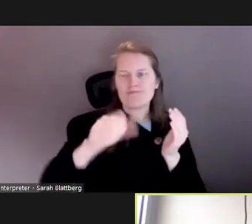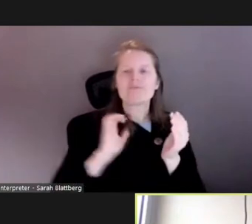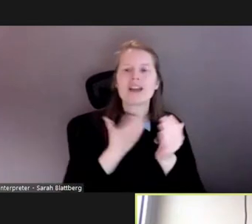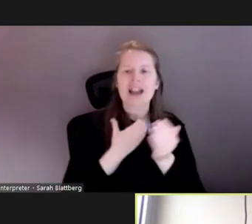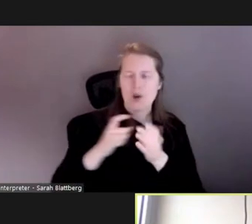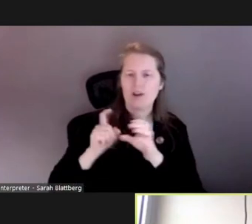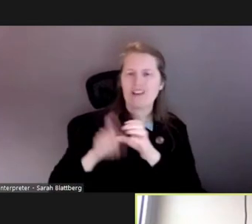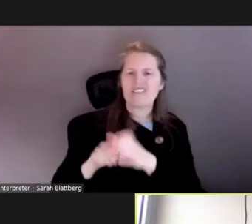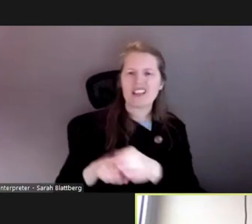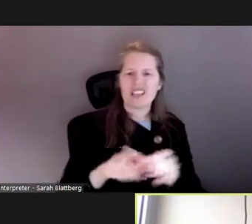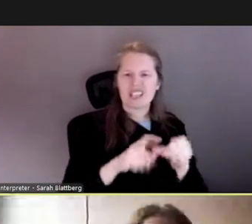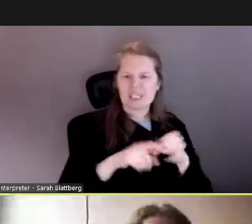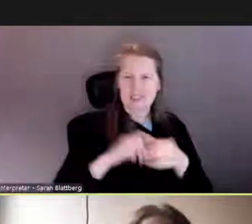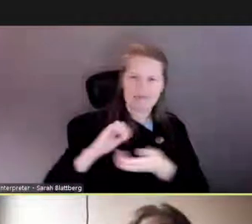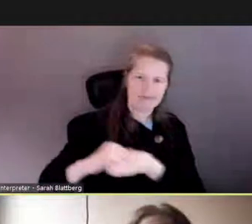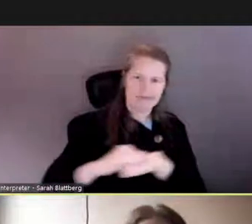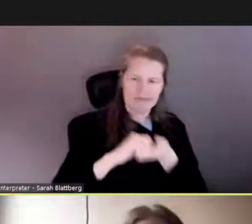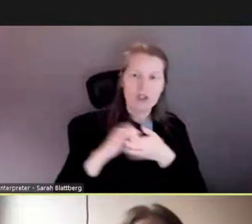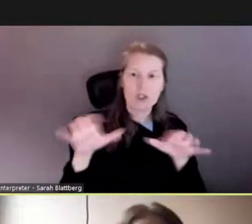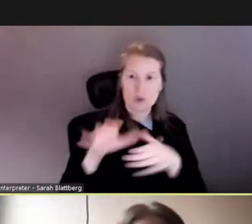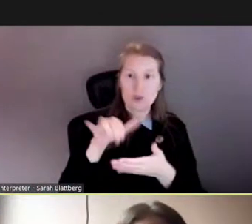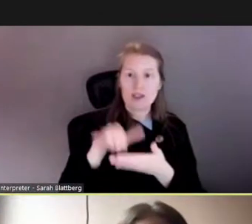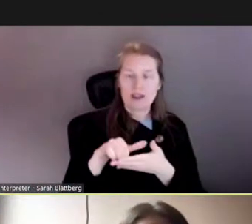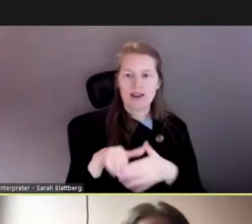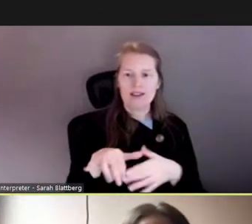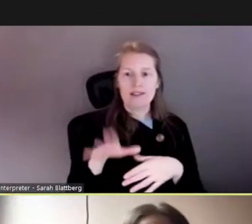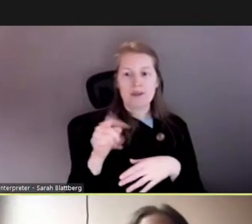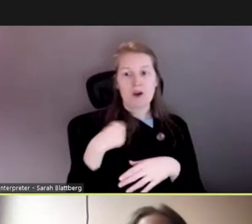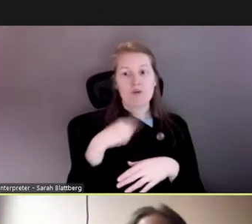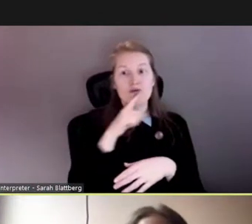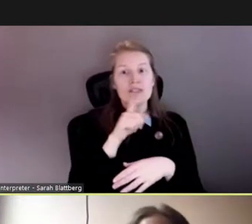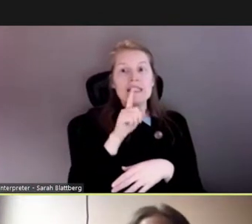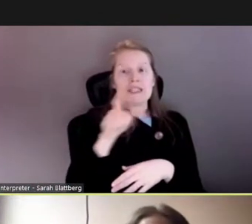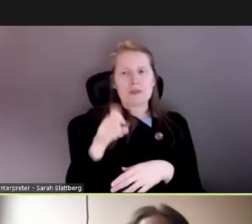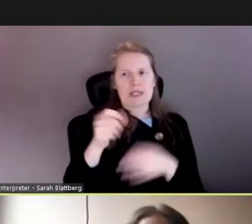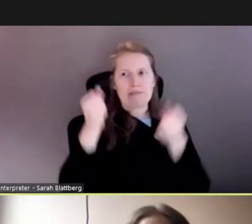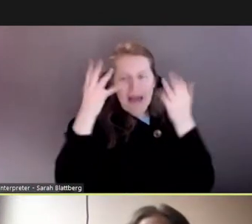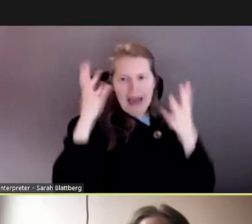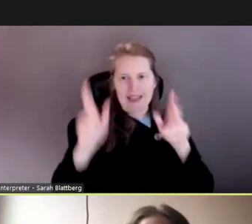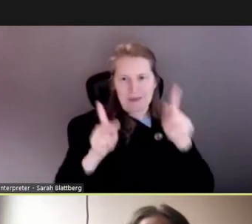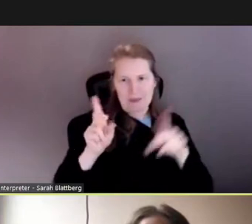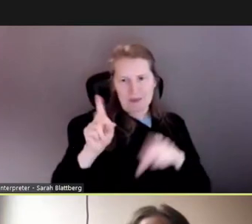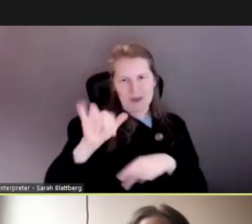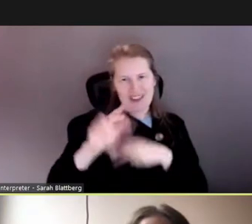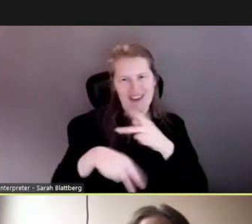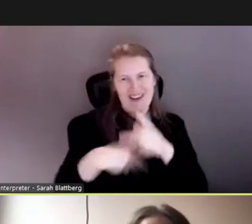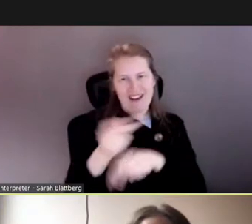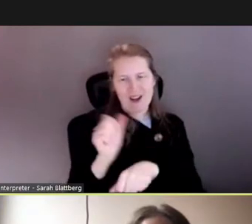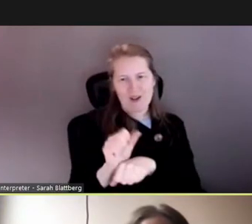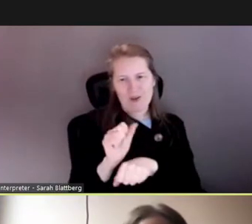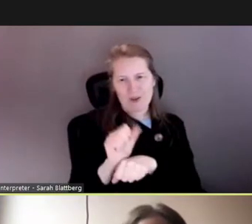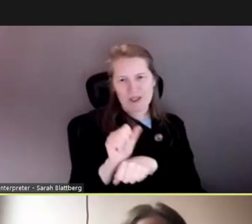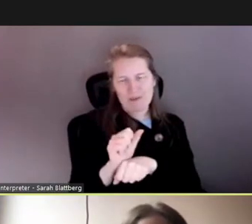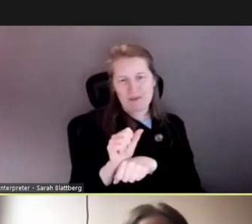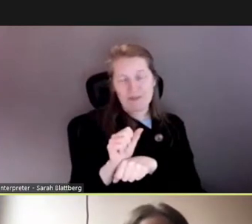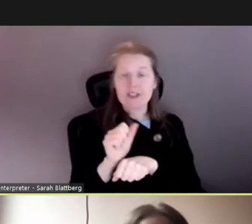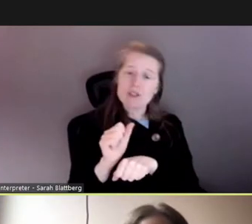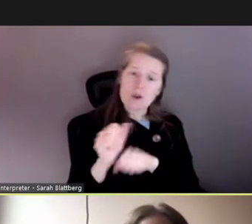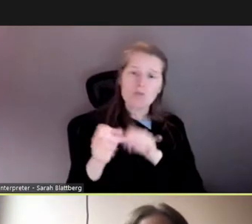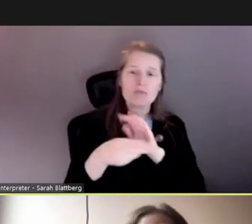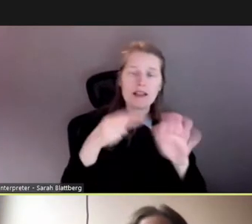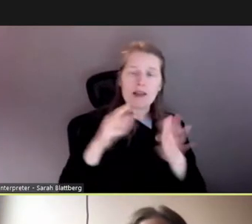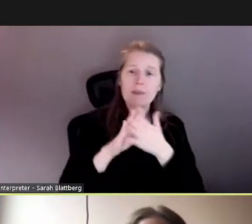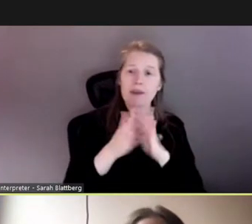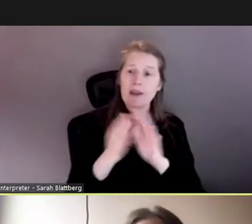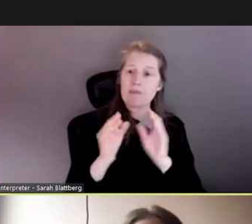work right now, but it needs to be lots of folks doing that work, right? And as I think, as this label becomes something that's a reality for all of